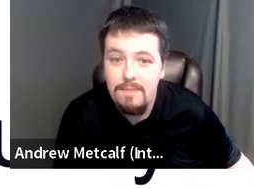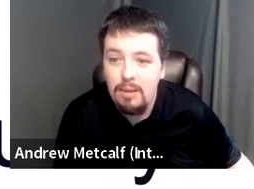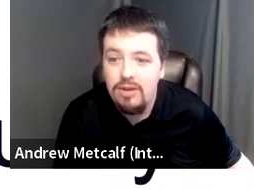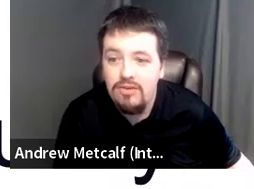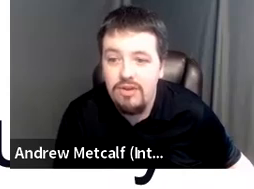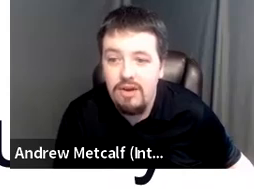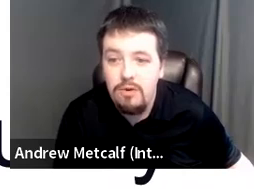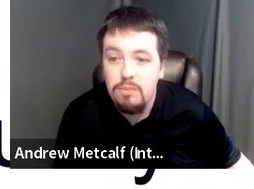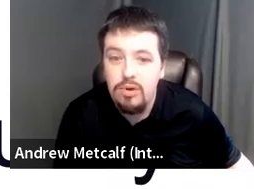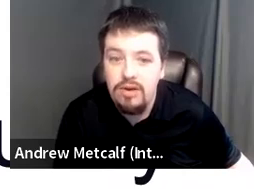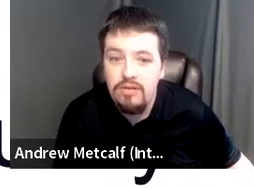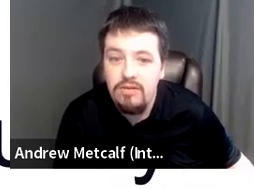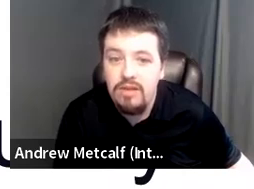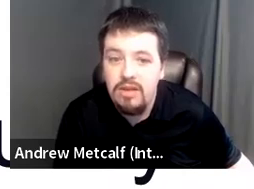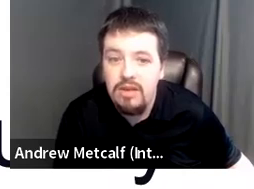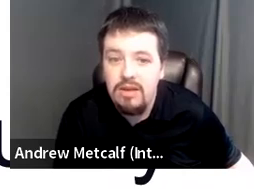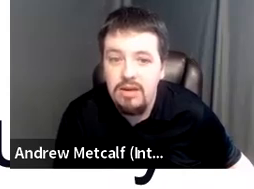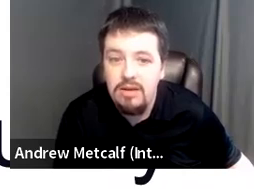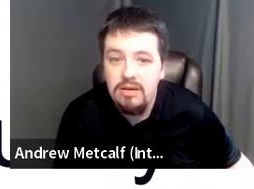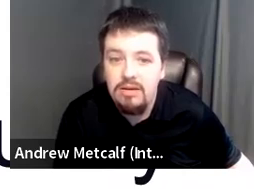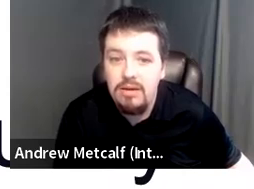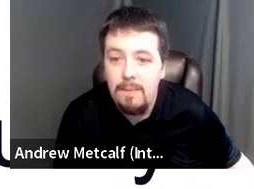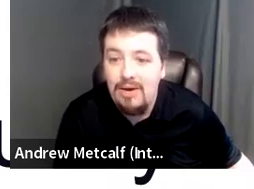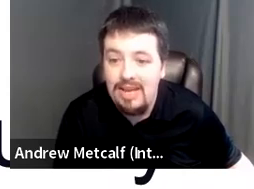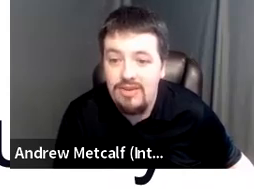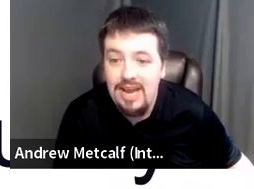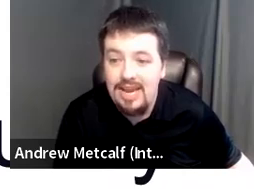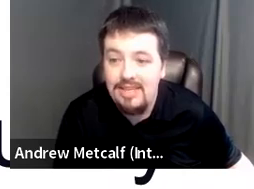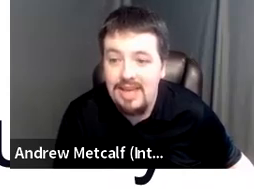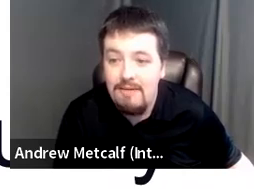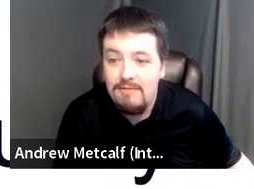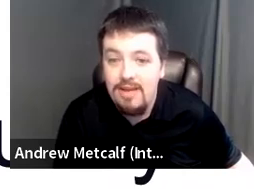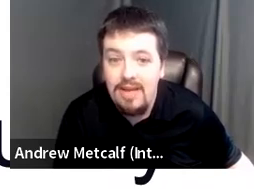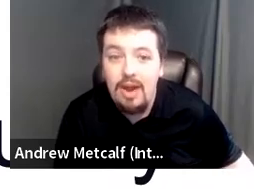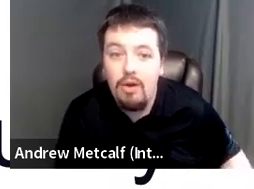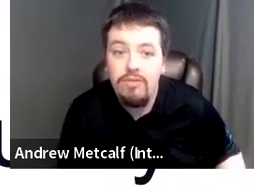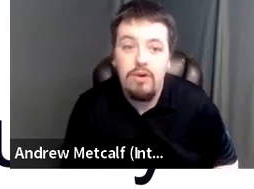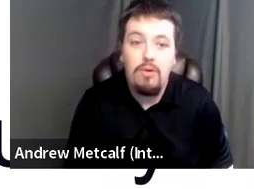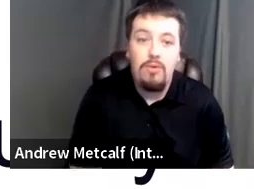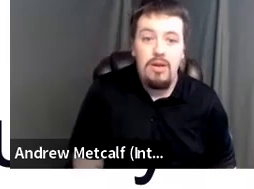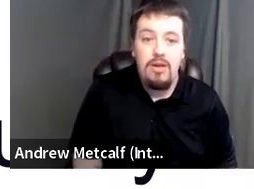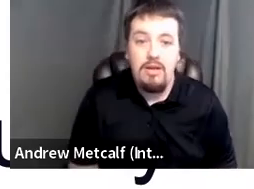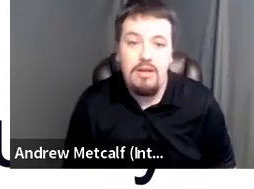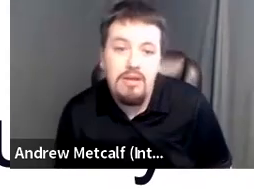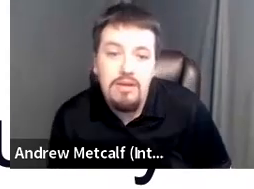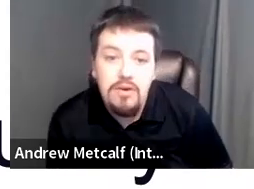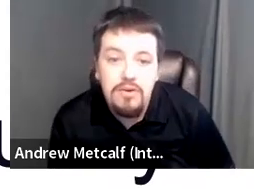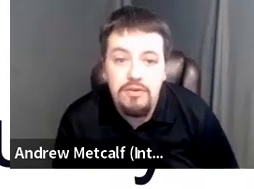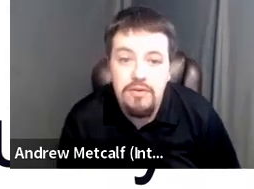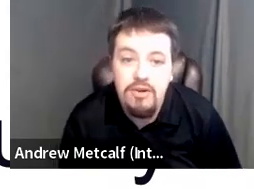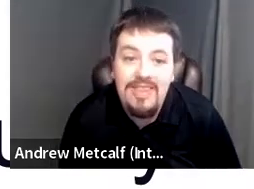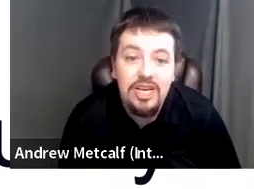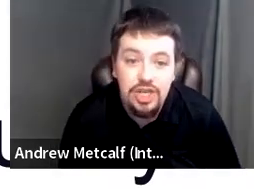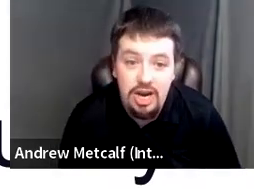Later, he published a few books about educating the deaf and also